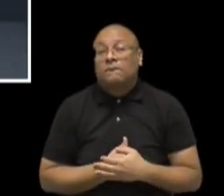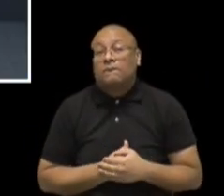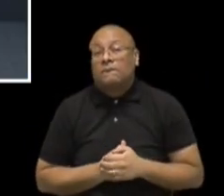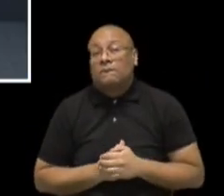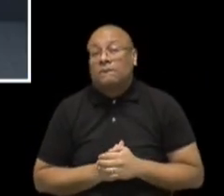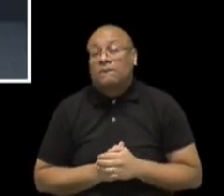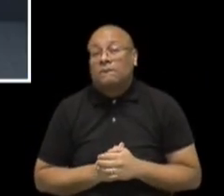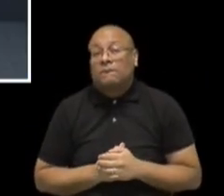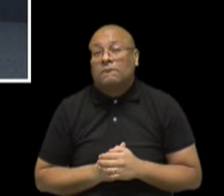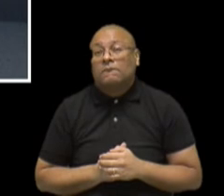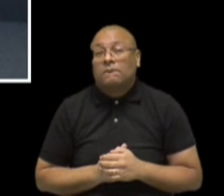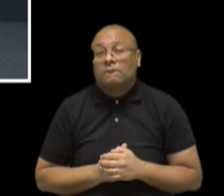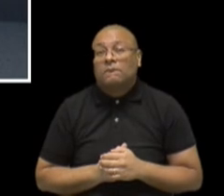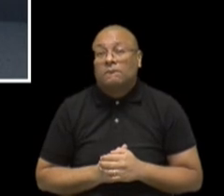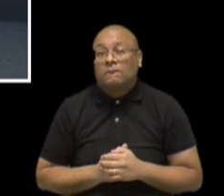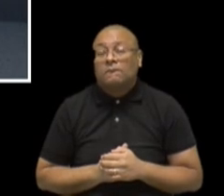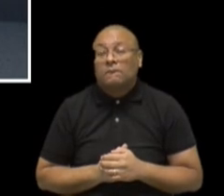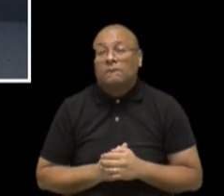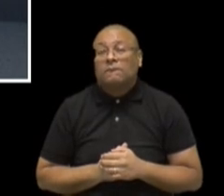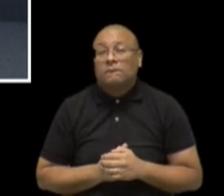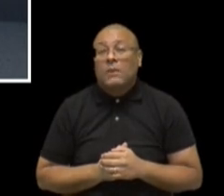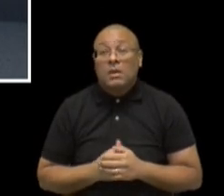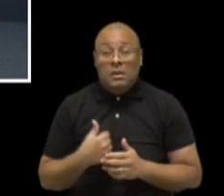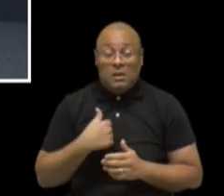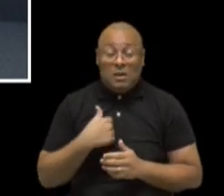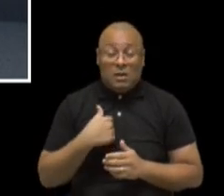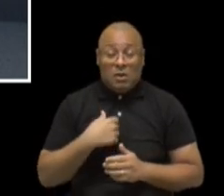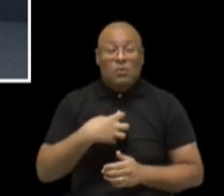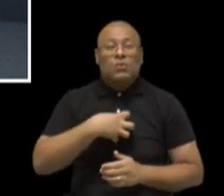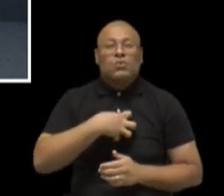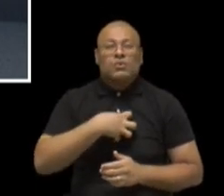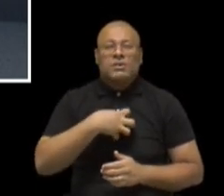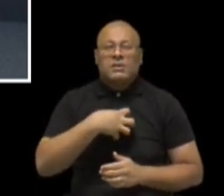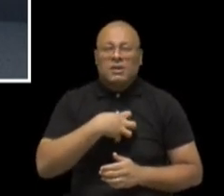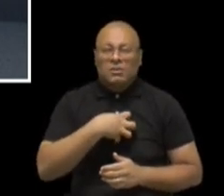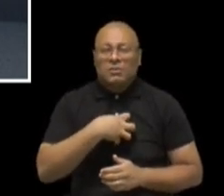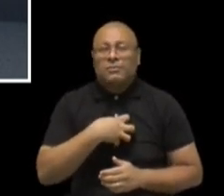So I, for a long time, I felt that